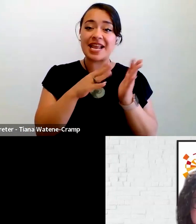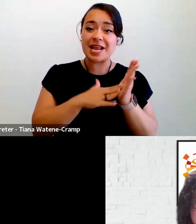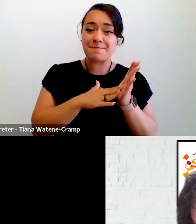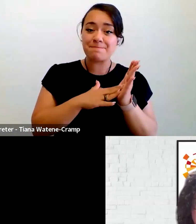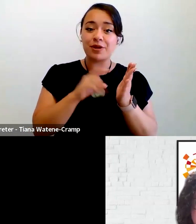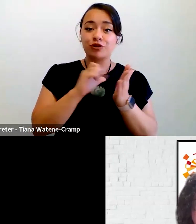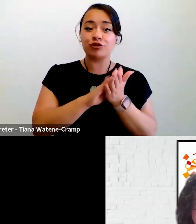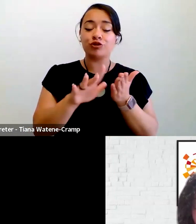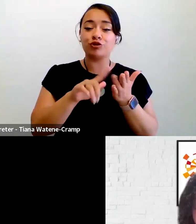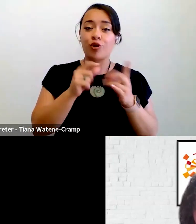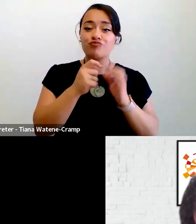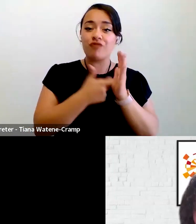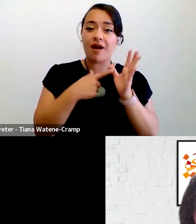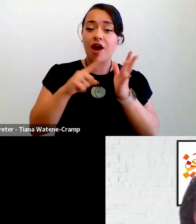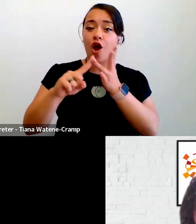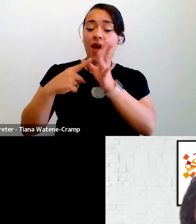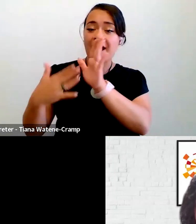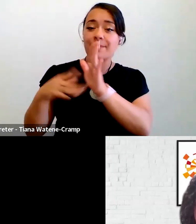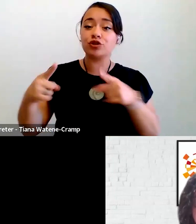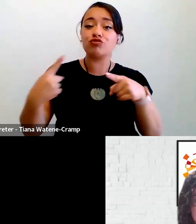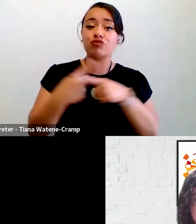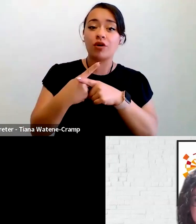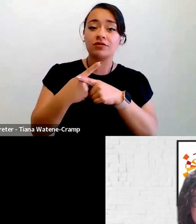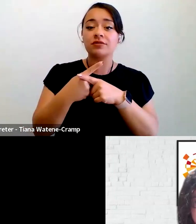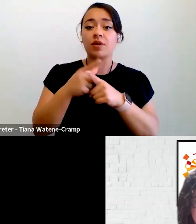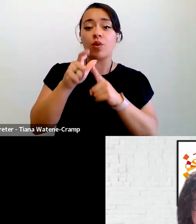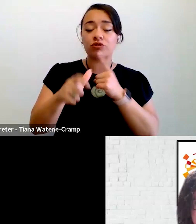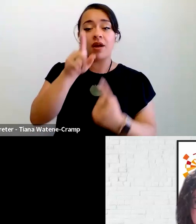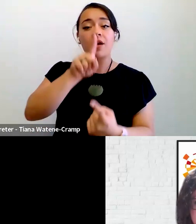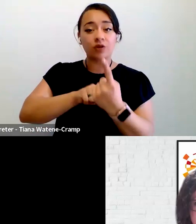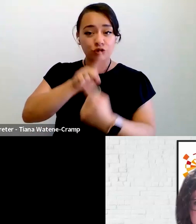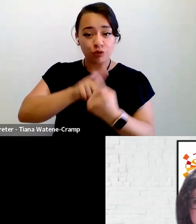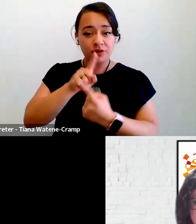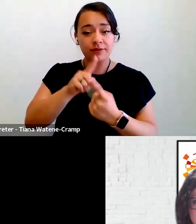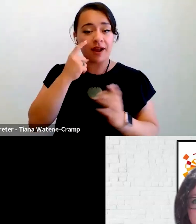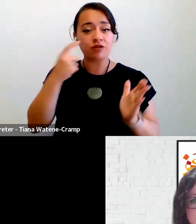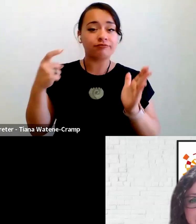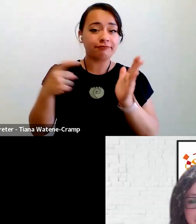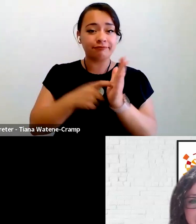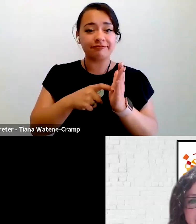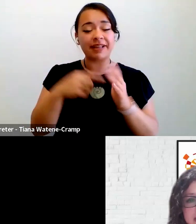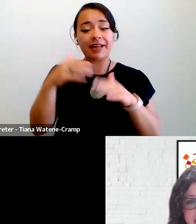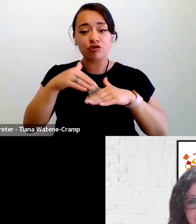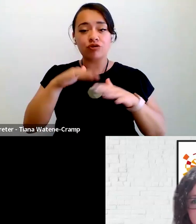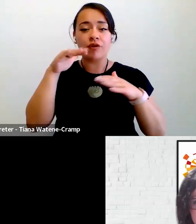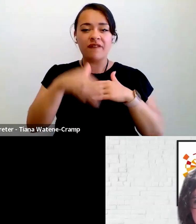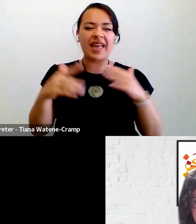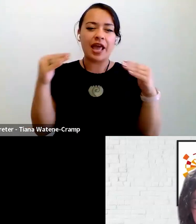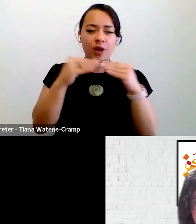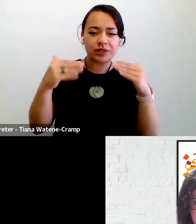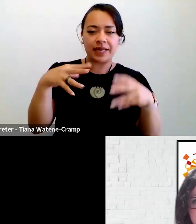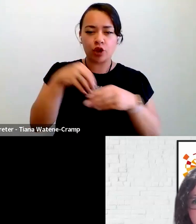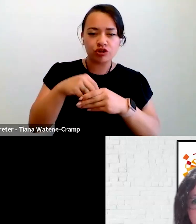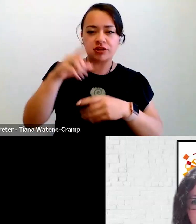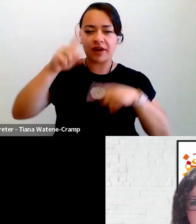is a cross-cultural consultant addressing issues of diversity, equity and inclusion through an intersectional lens